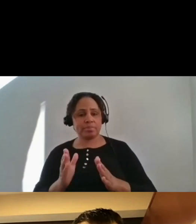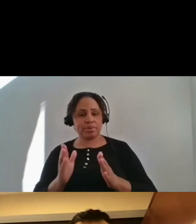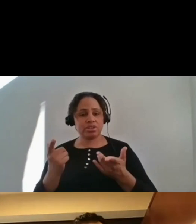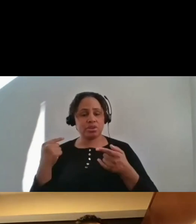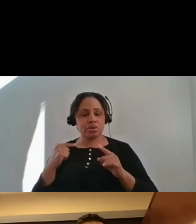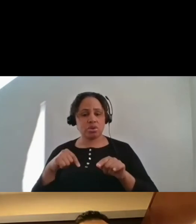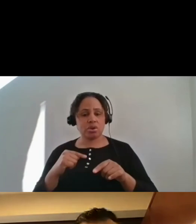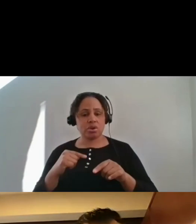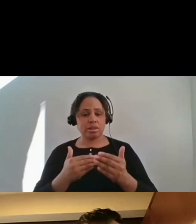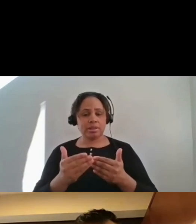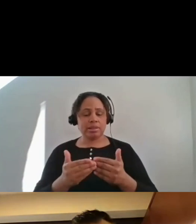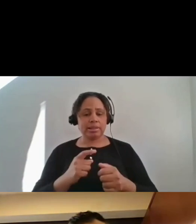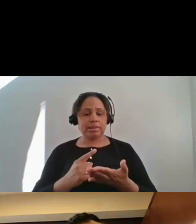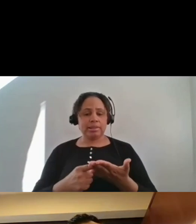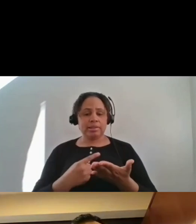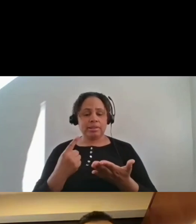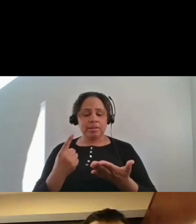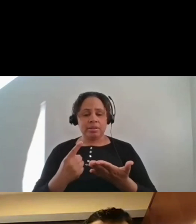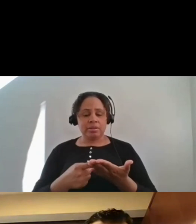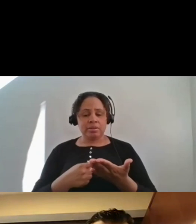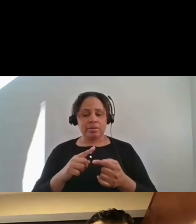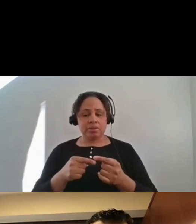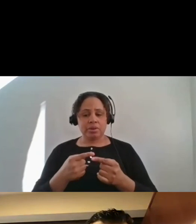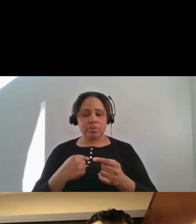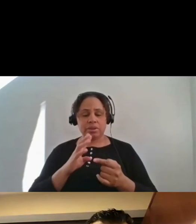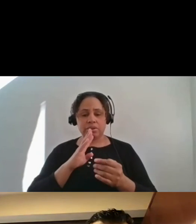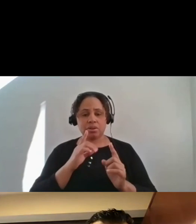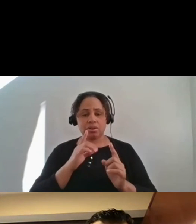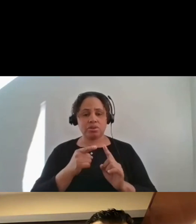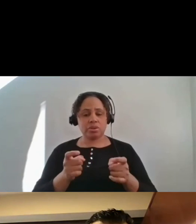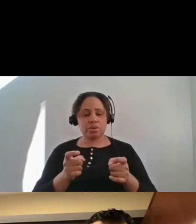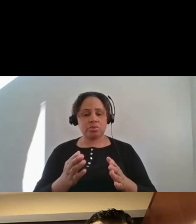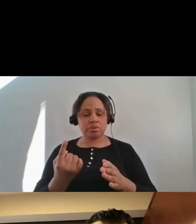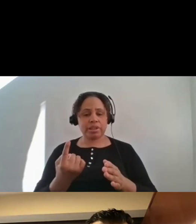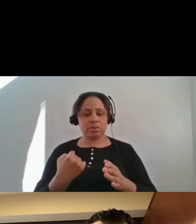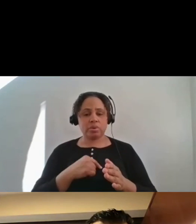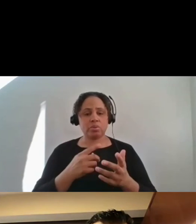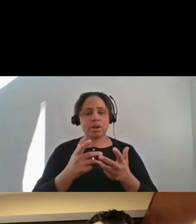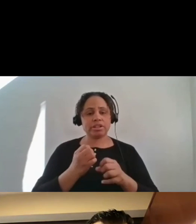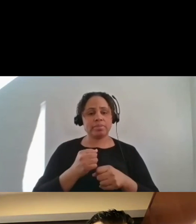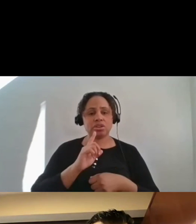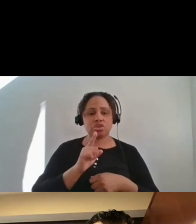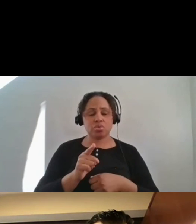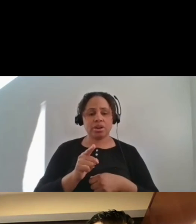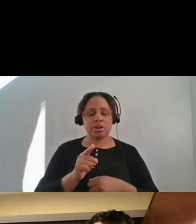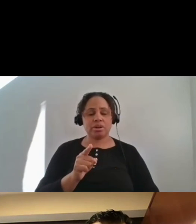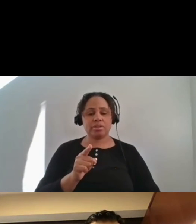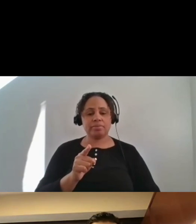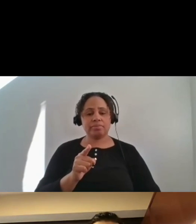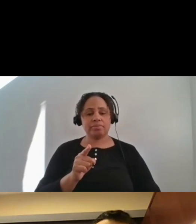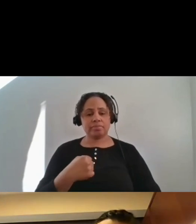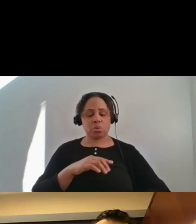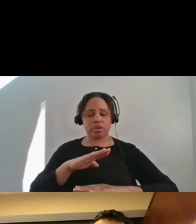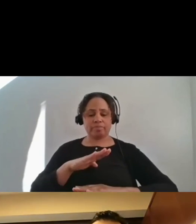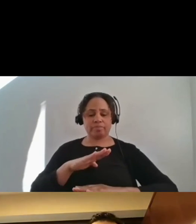are moments when we talk to the donors by themselves. We want to make sure that we've met with them